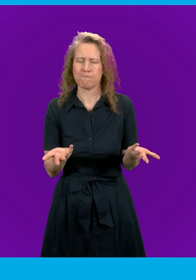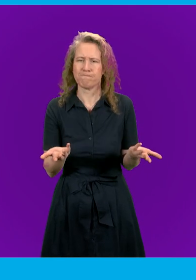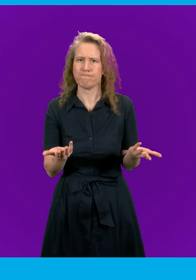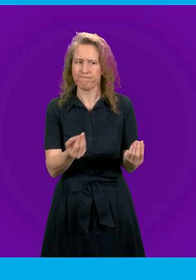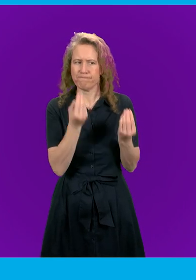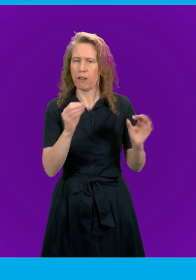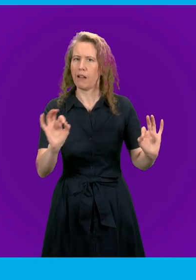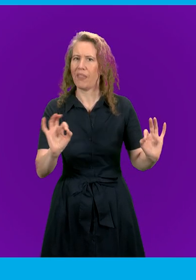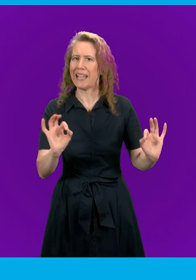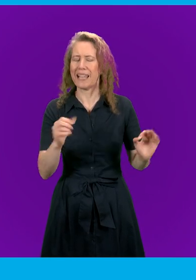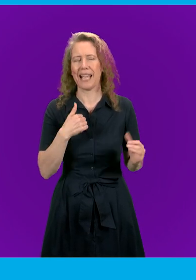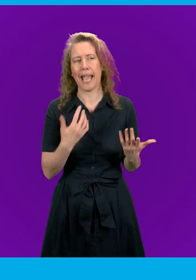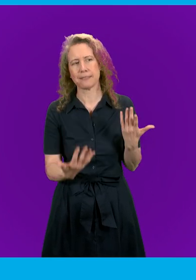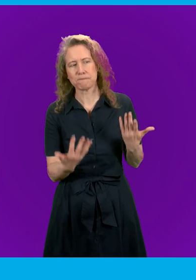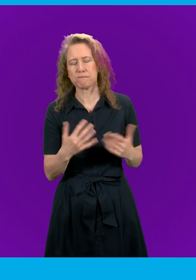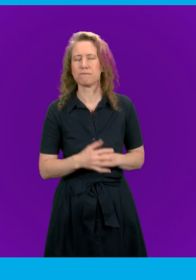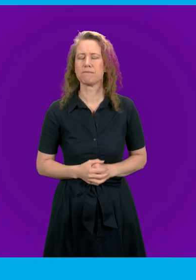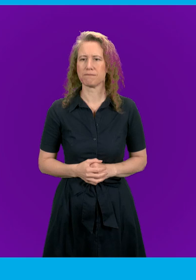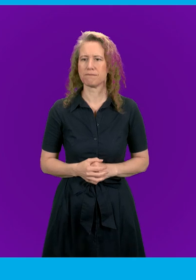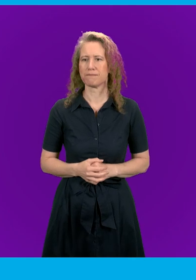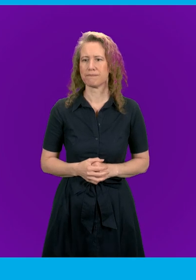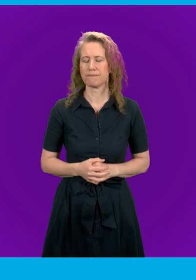we've needed to be filled in. So I don't know,